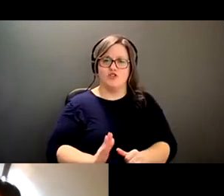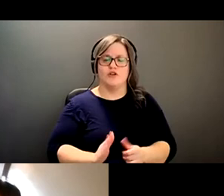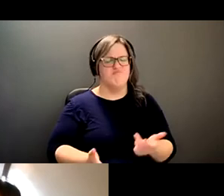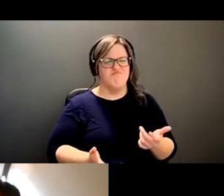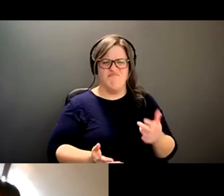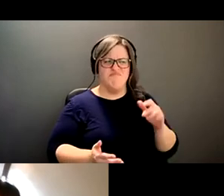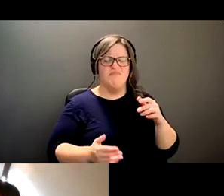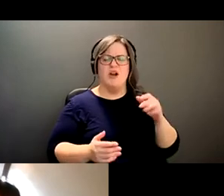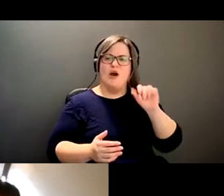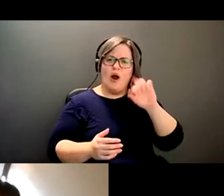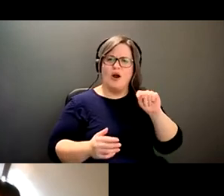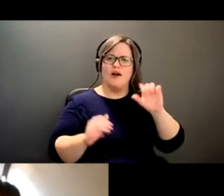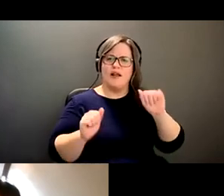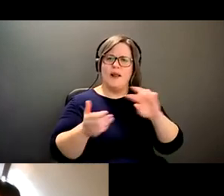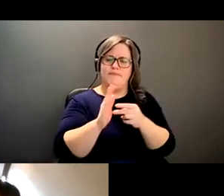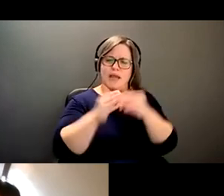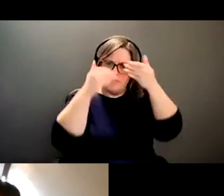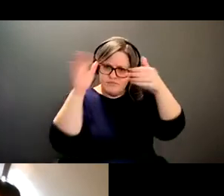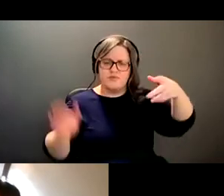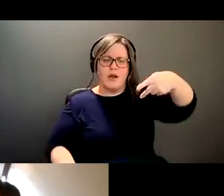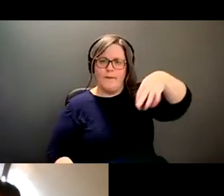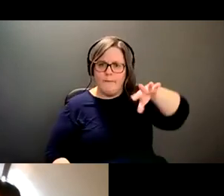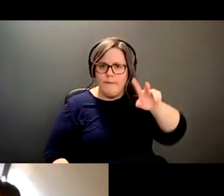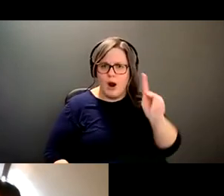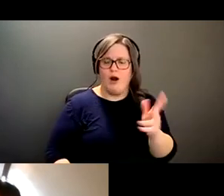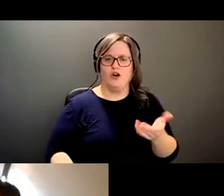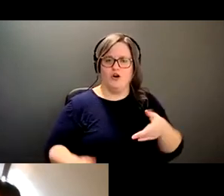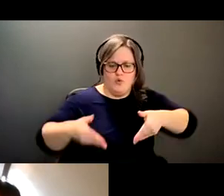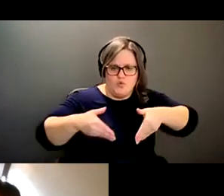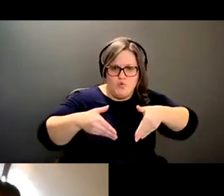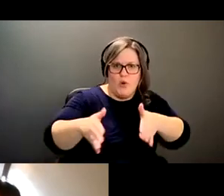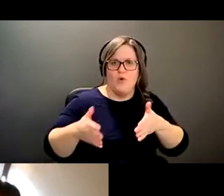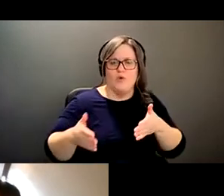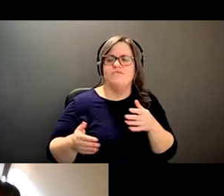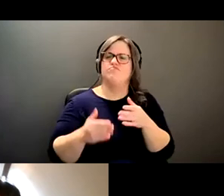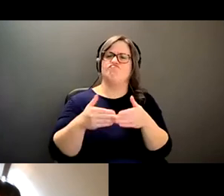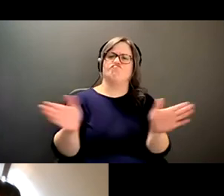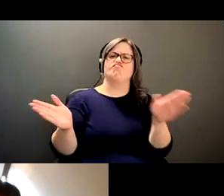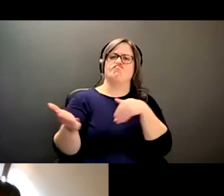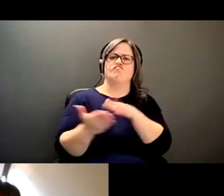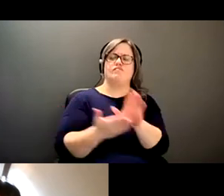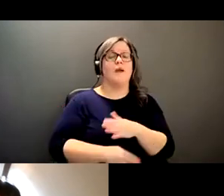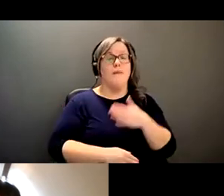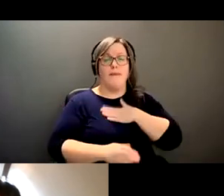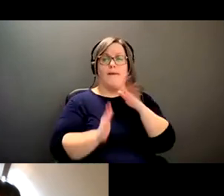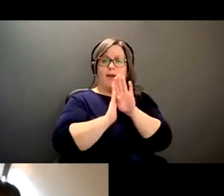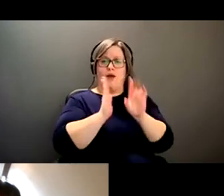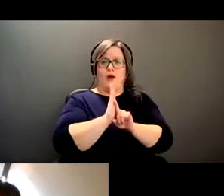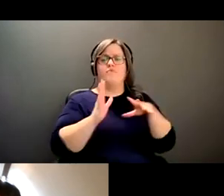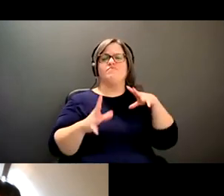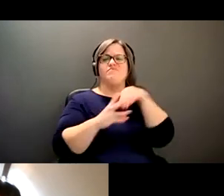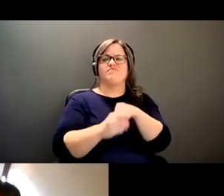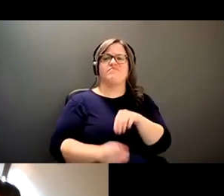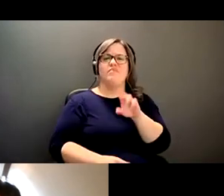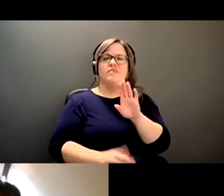really that creative lens and bringing that approach to it. And yeah, I mean, just as my background in kind of urban planning as well, sometimes I